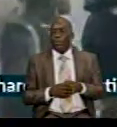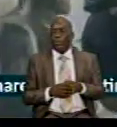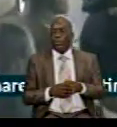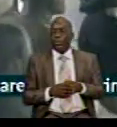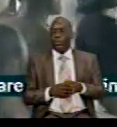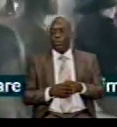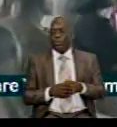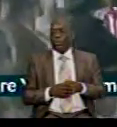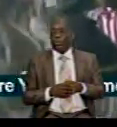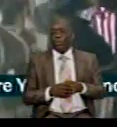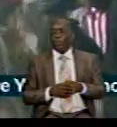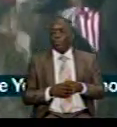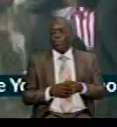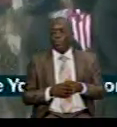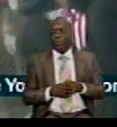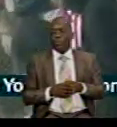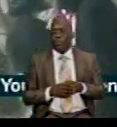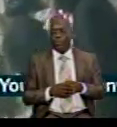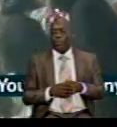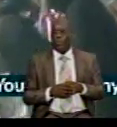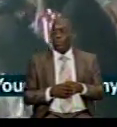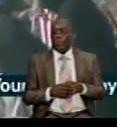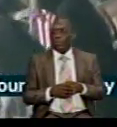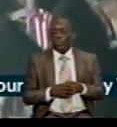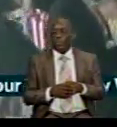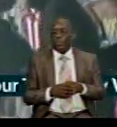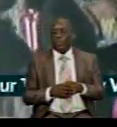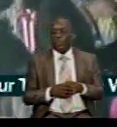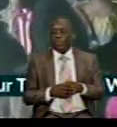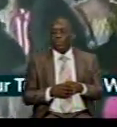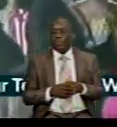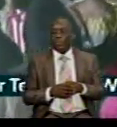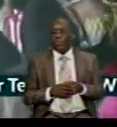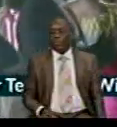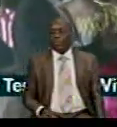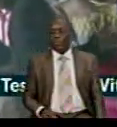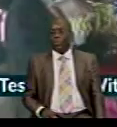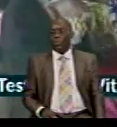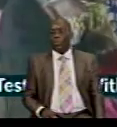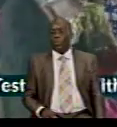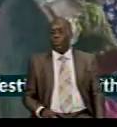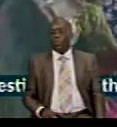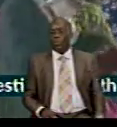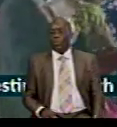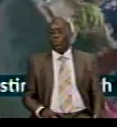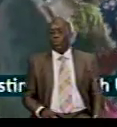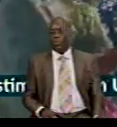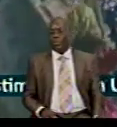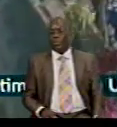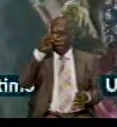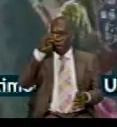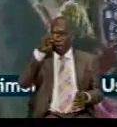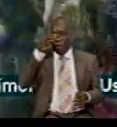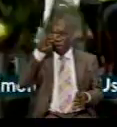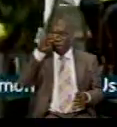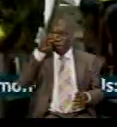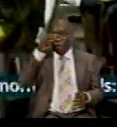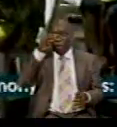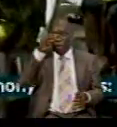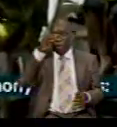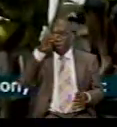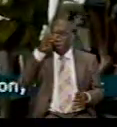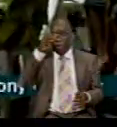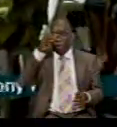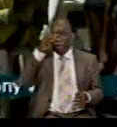Jésus. The man of God said, it is done. L'homme de Dieu a dit, c'est fait. Okay, it's now left and right. C'est maintenant gauche et à droite. Do you